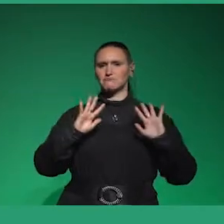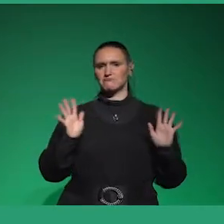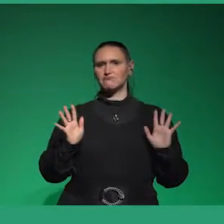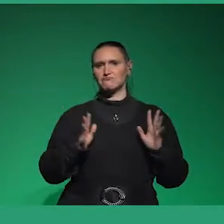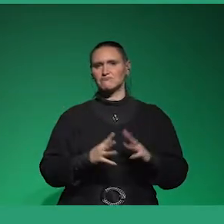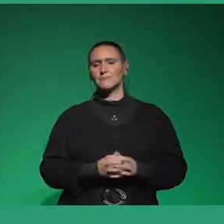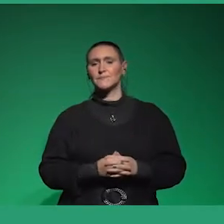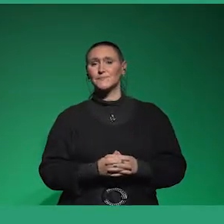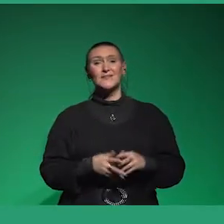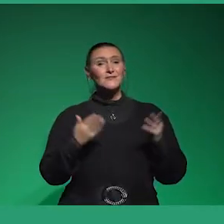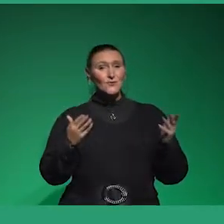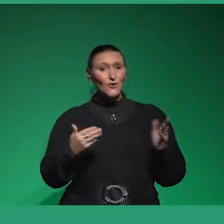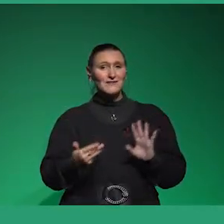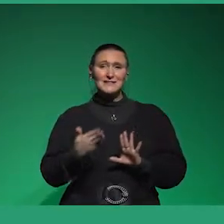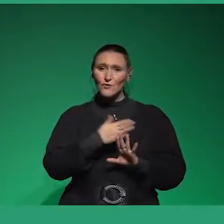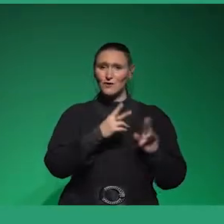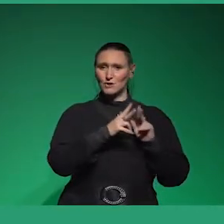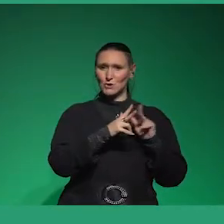Jambi.